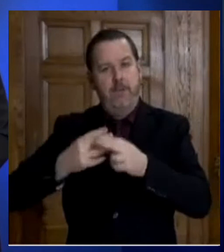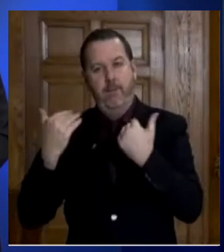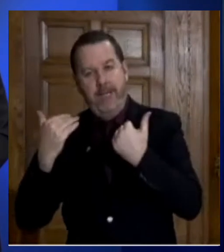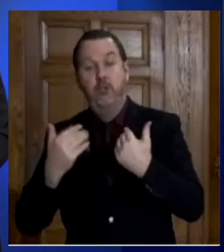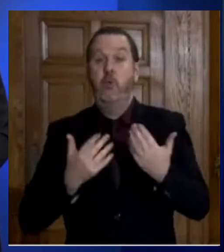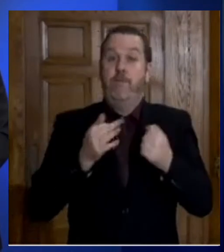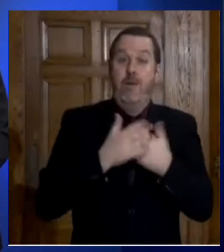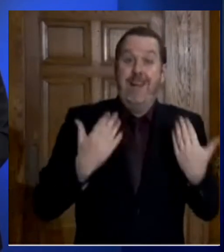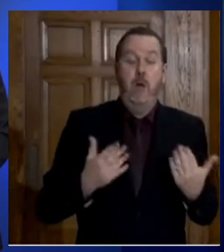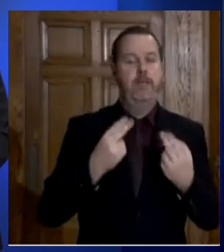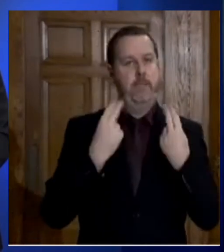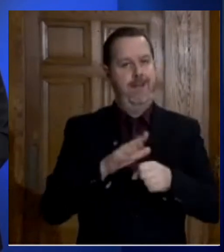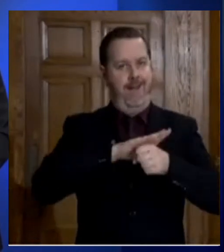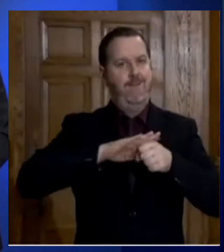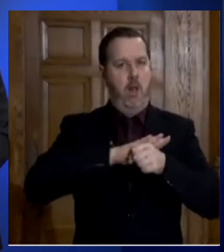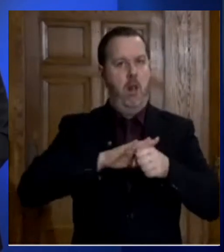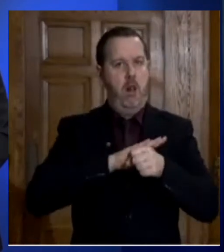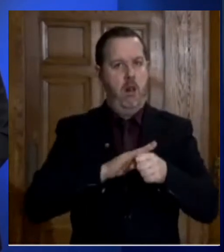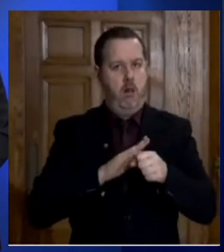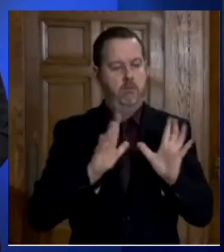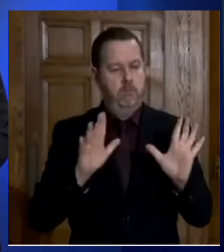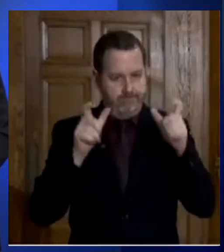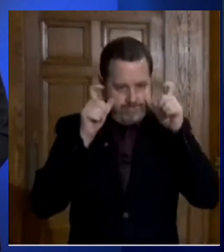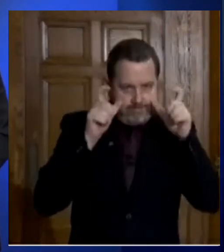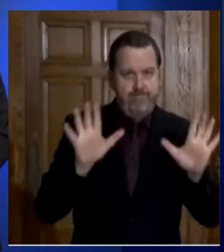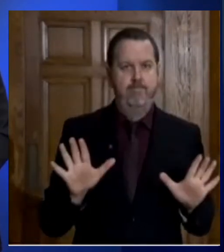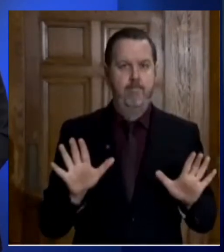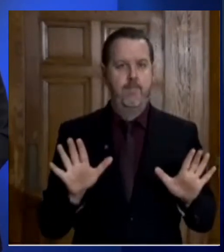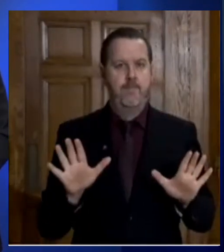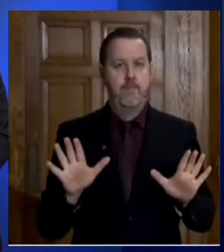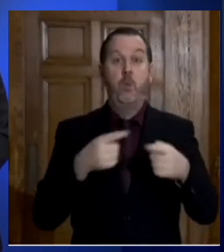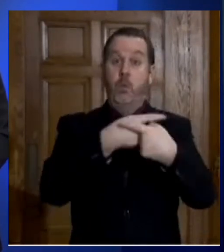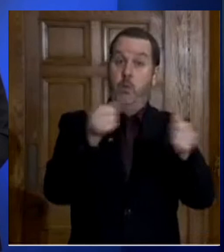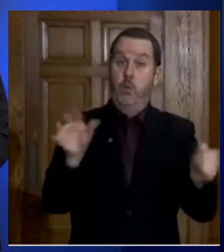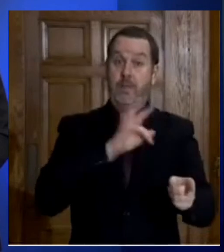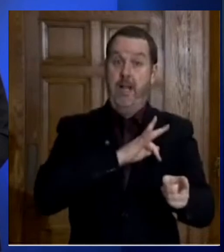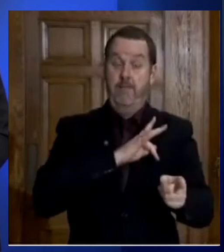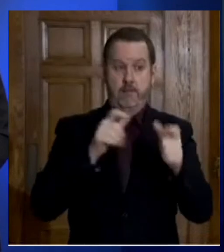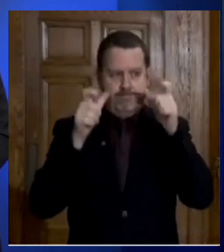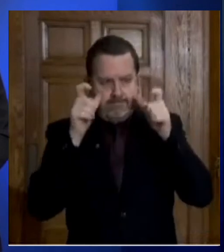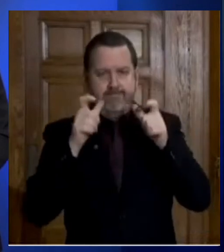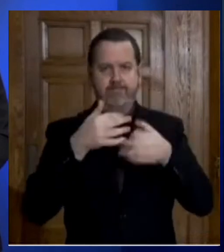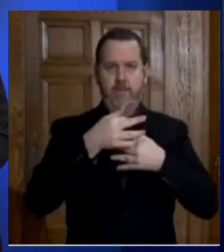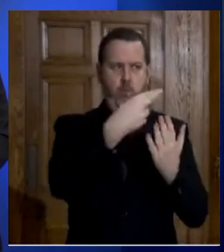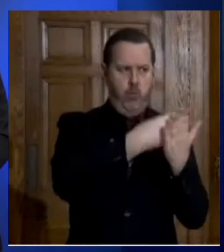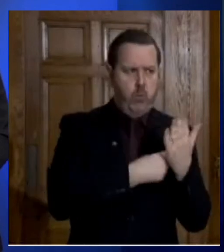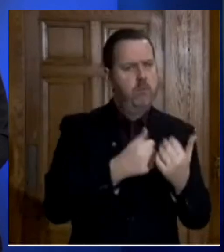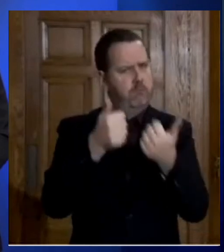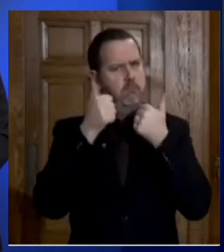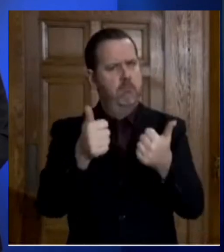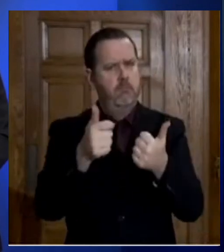caution. That vigilance, your efforts, has saved many lives over the past 12 months, and